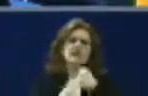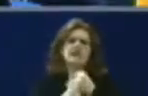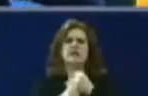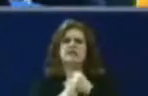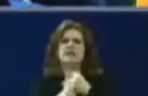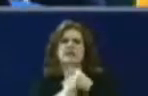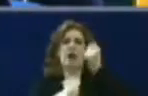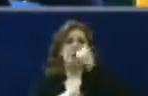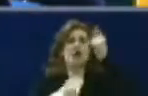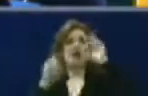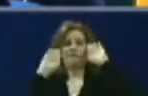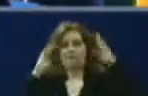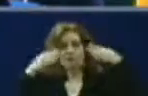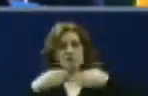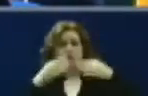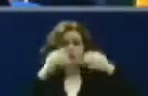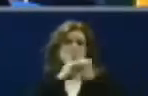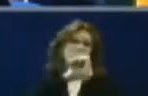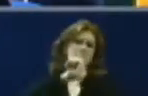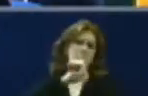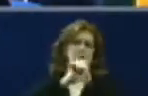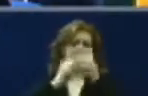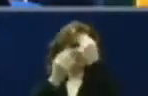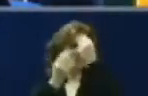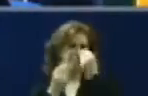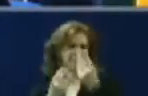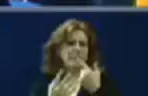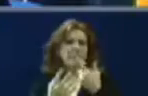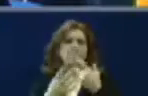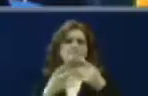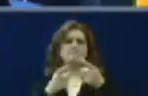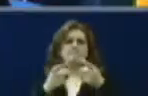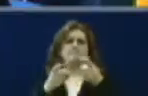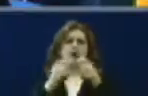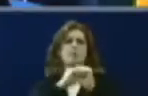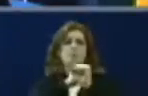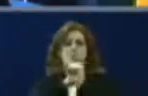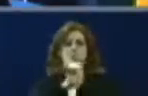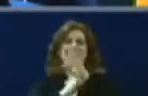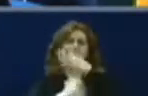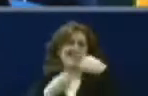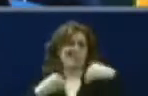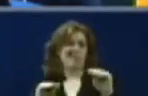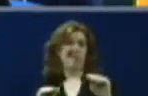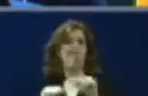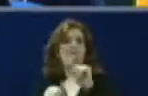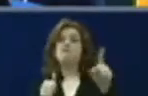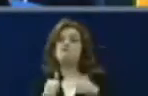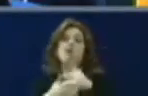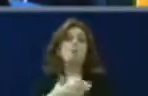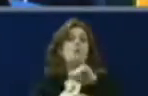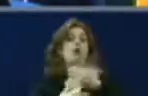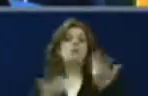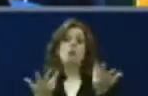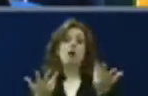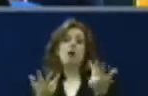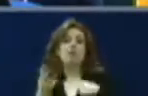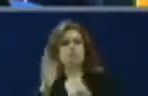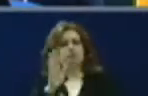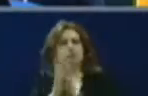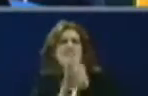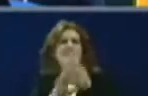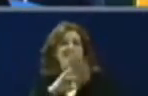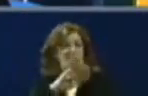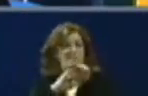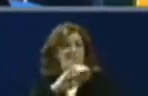Six. It's focusing on marketing information management, promotion, and selling. One of our very first projects was to develop a